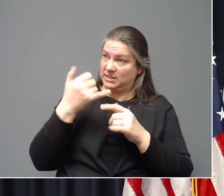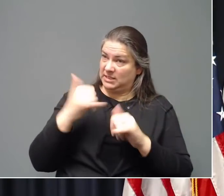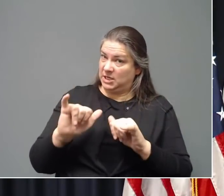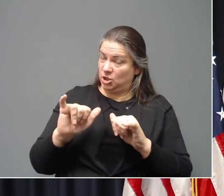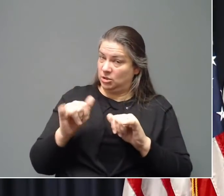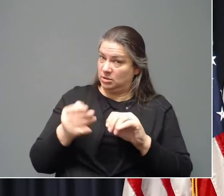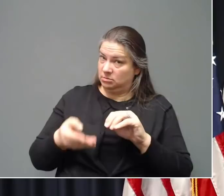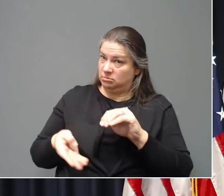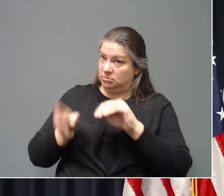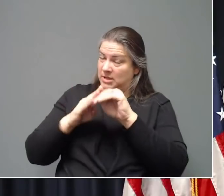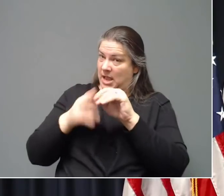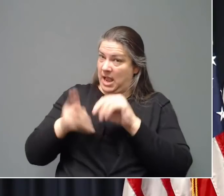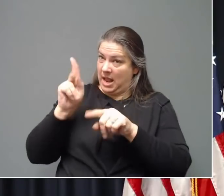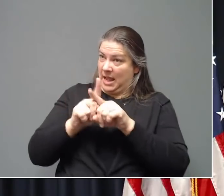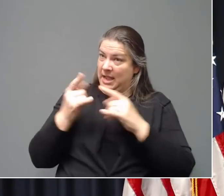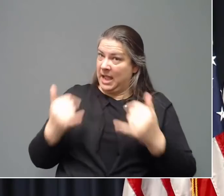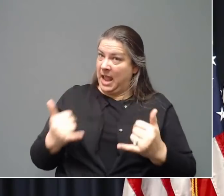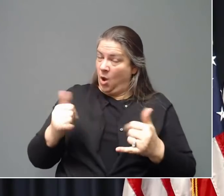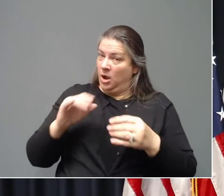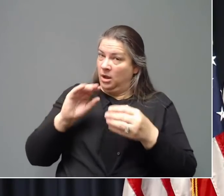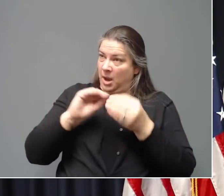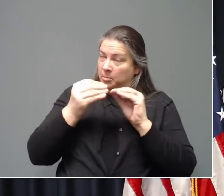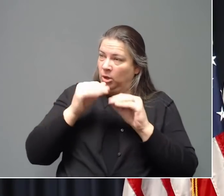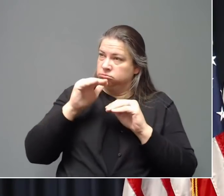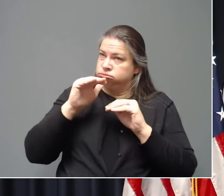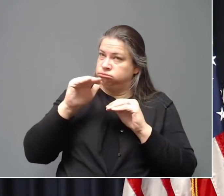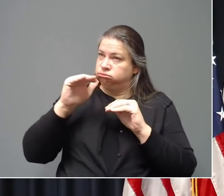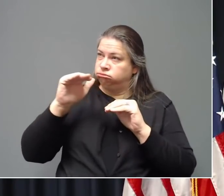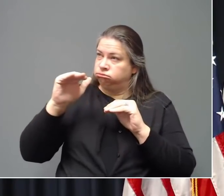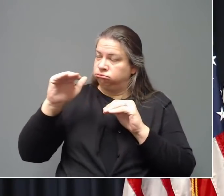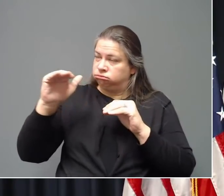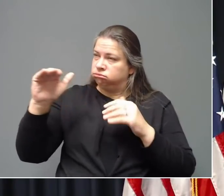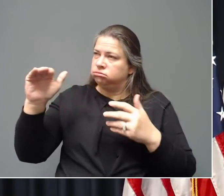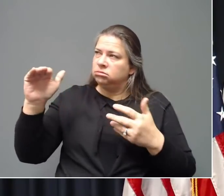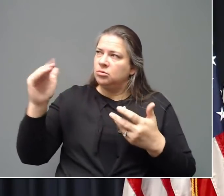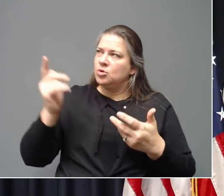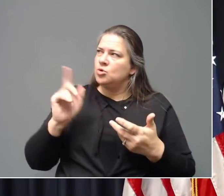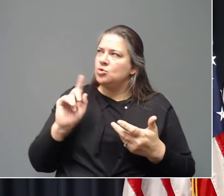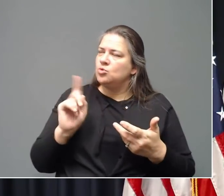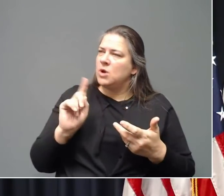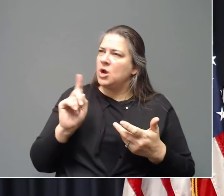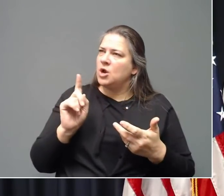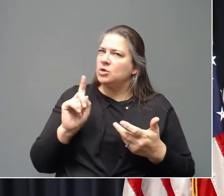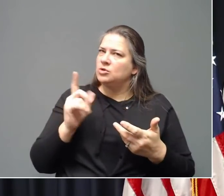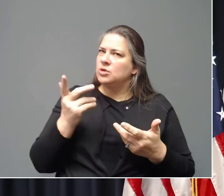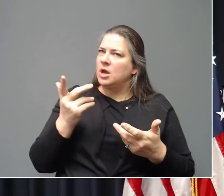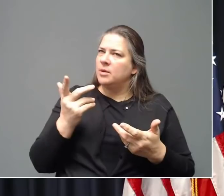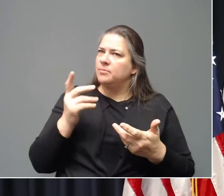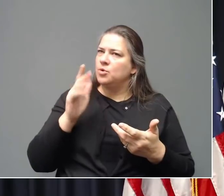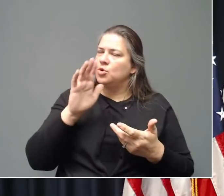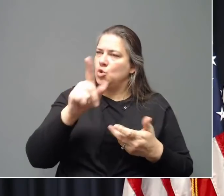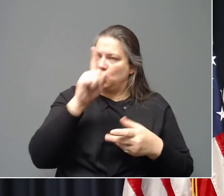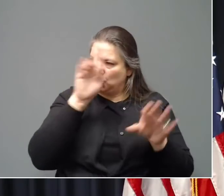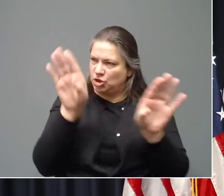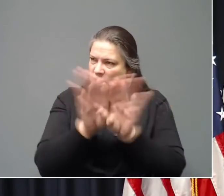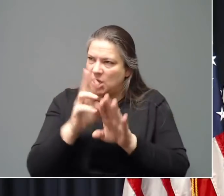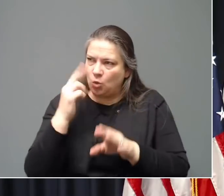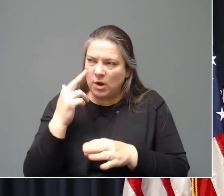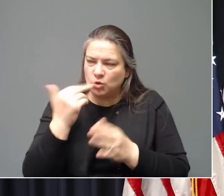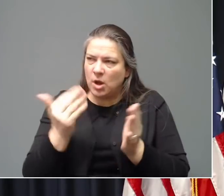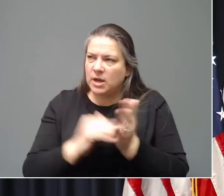they are, what's the threshold to where you will look to shut down restaurants again, shut down